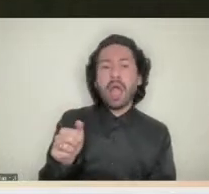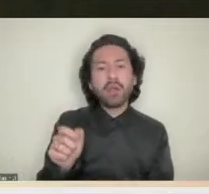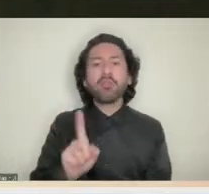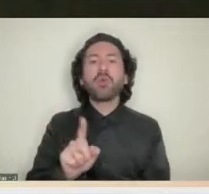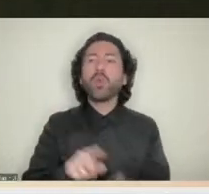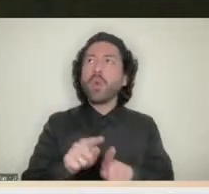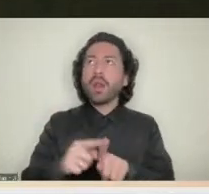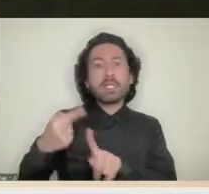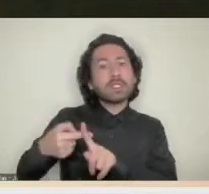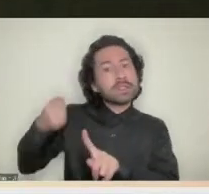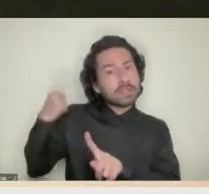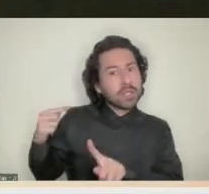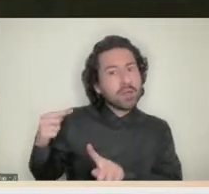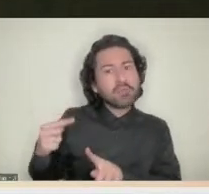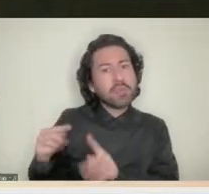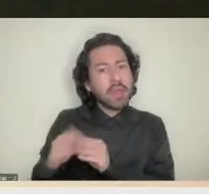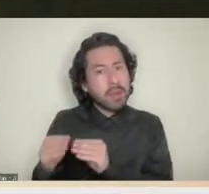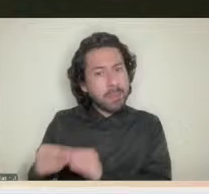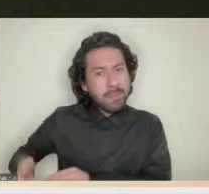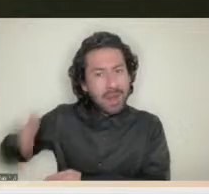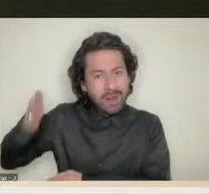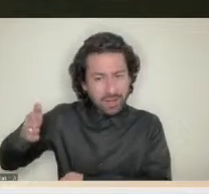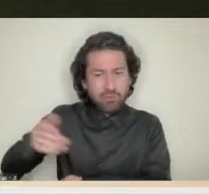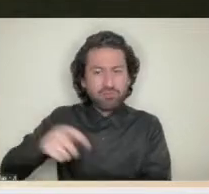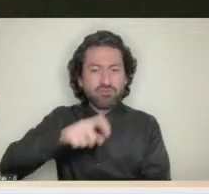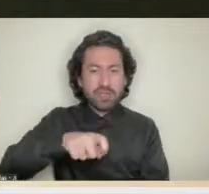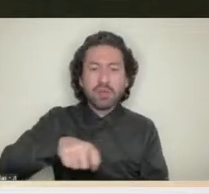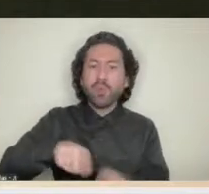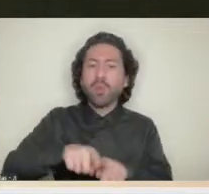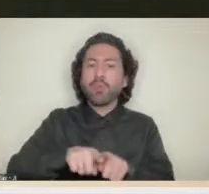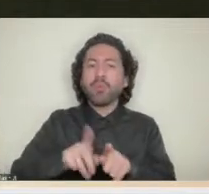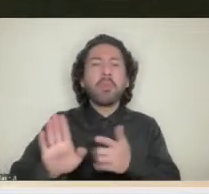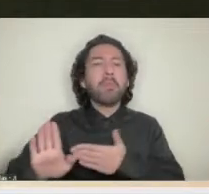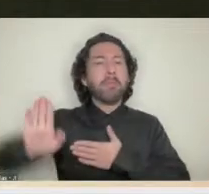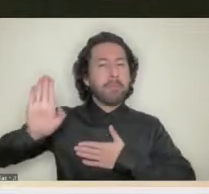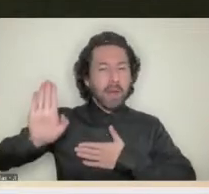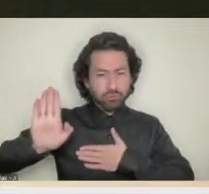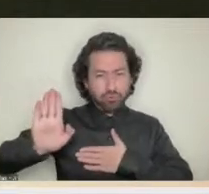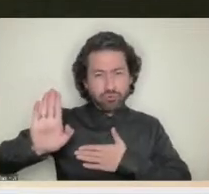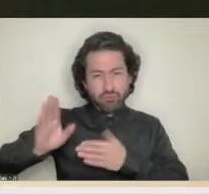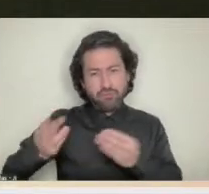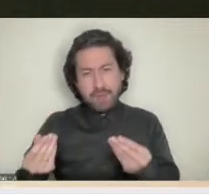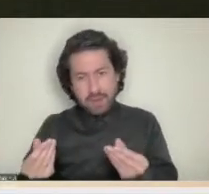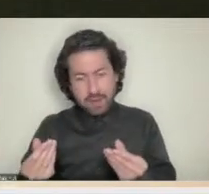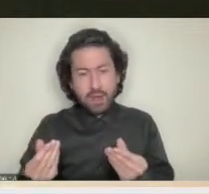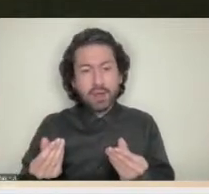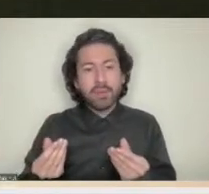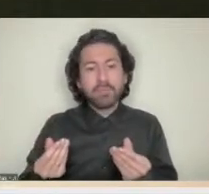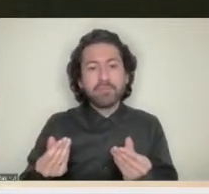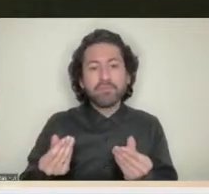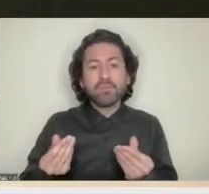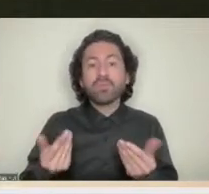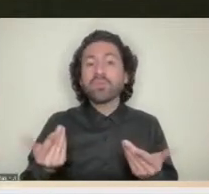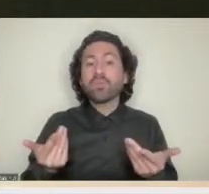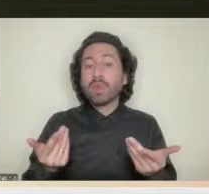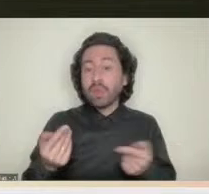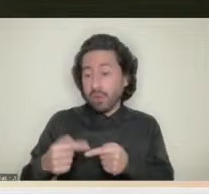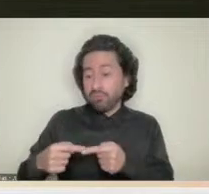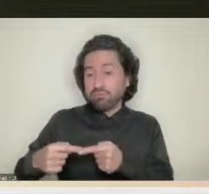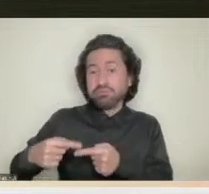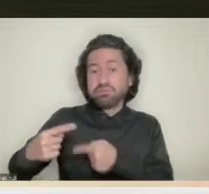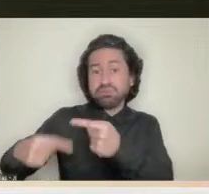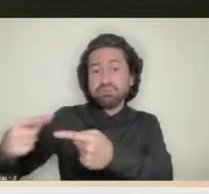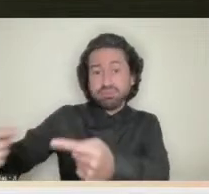in the side event of yesterday about the need of fiscal pact, which is relevant to have it, but also